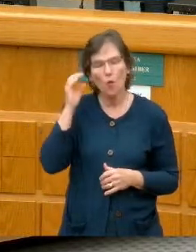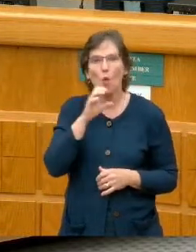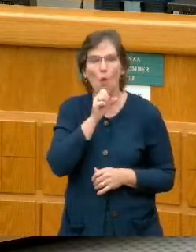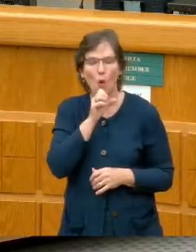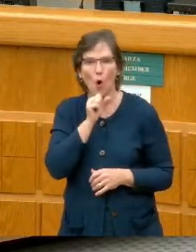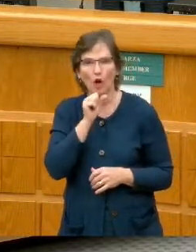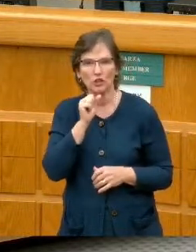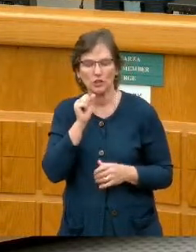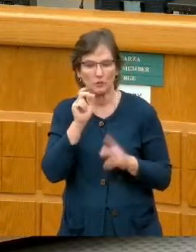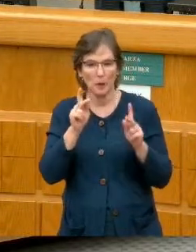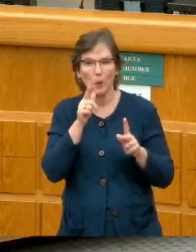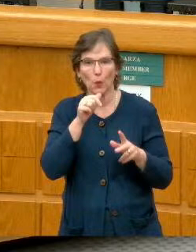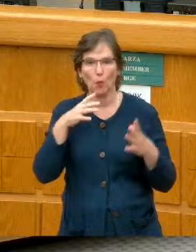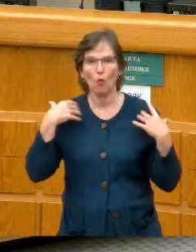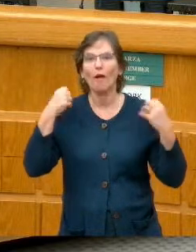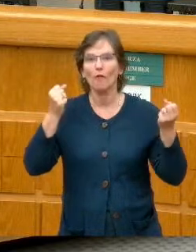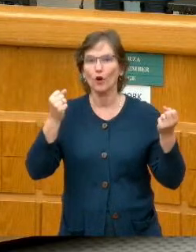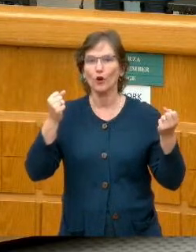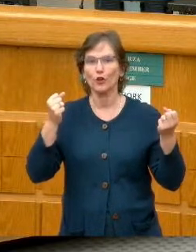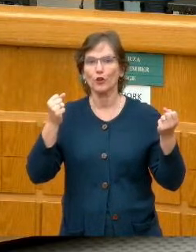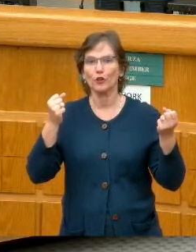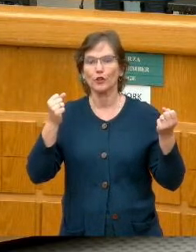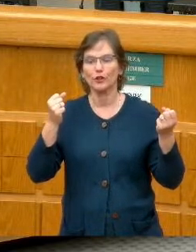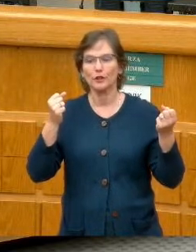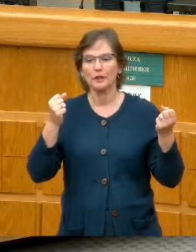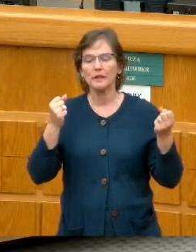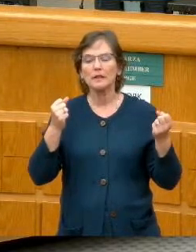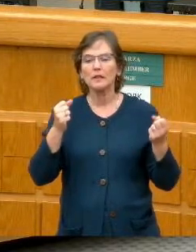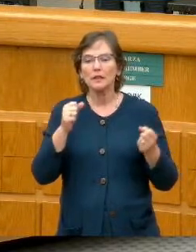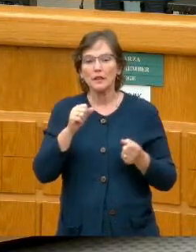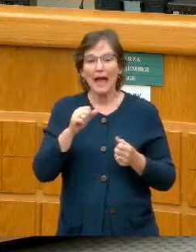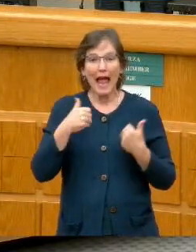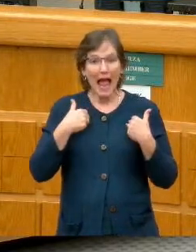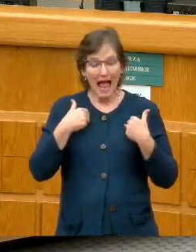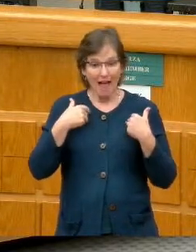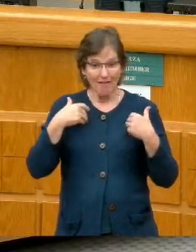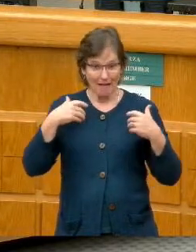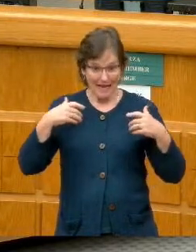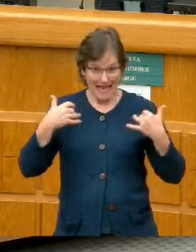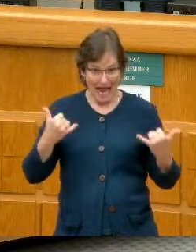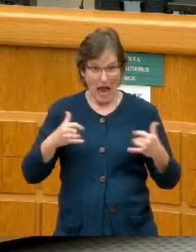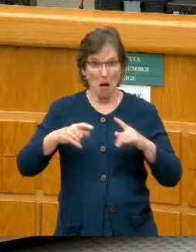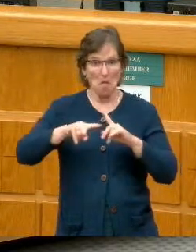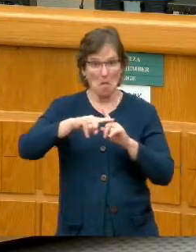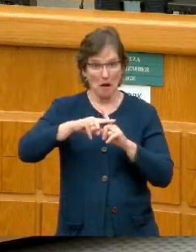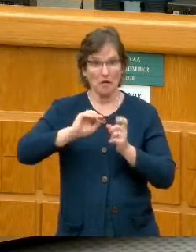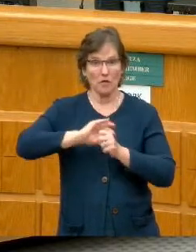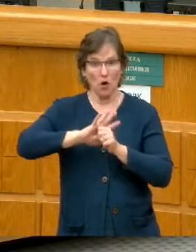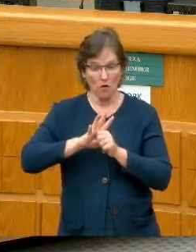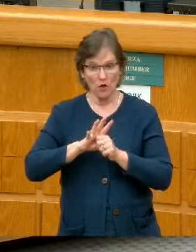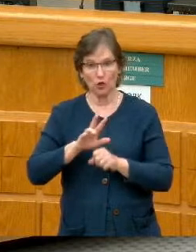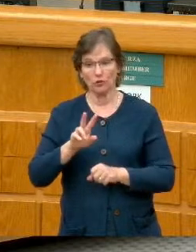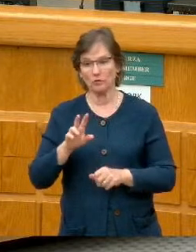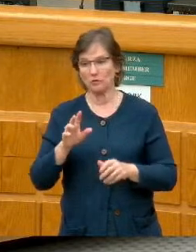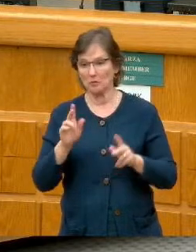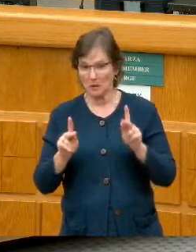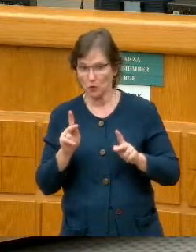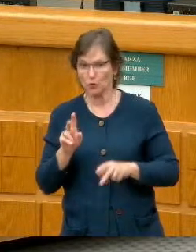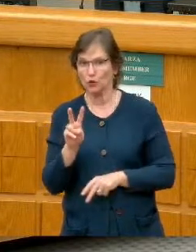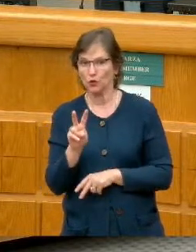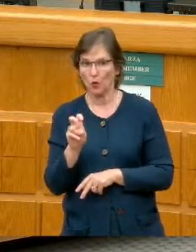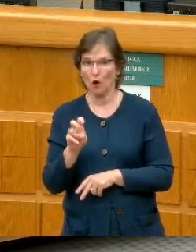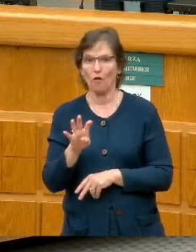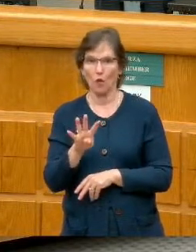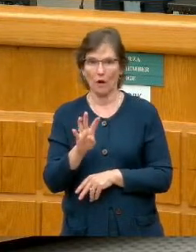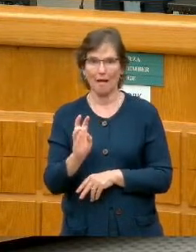with 20,048 people. There's 274 active cases, and unfortunately, we've had 2